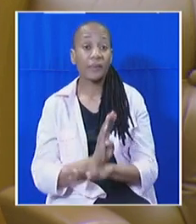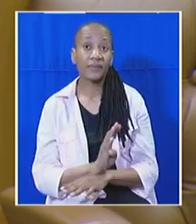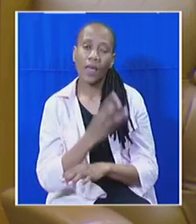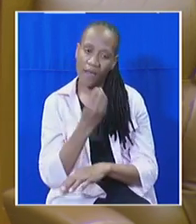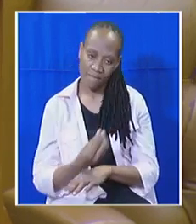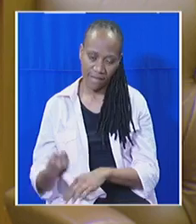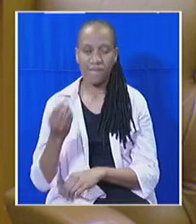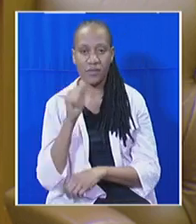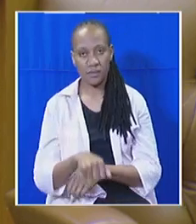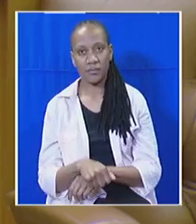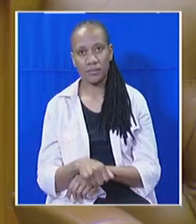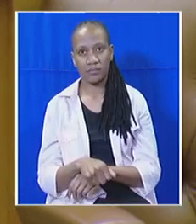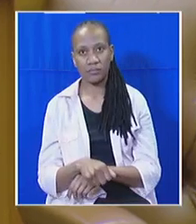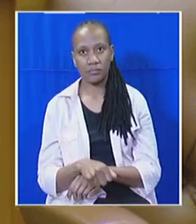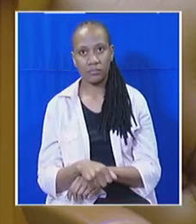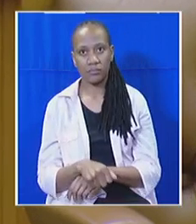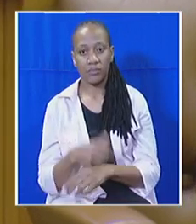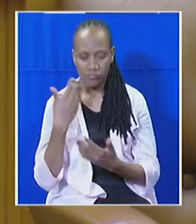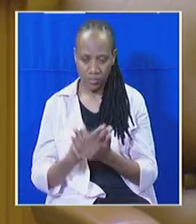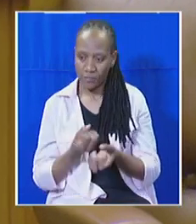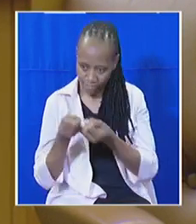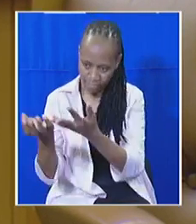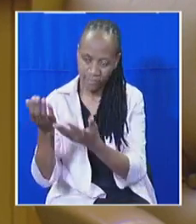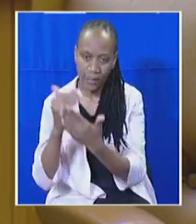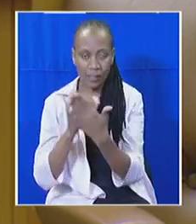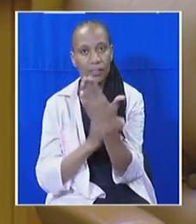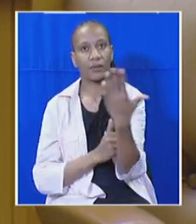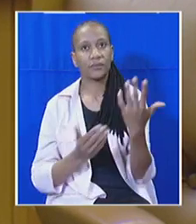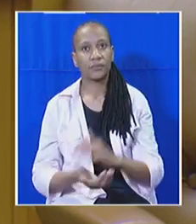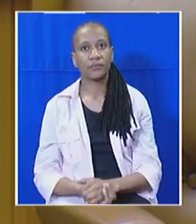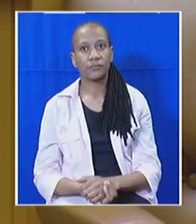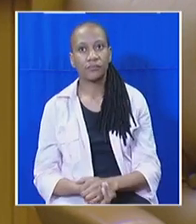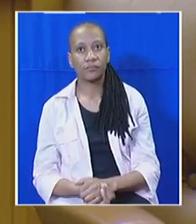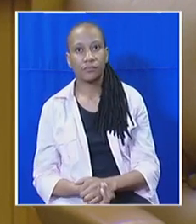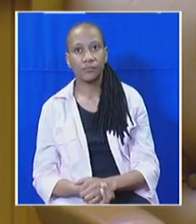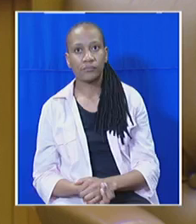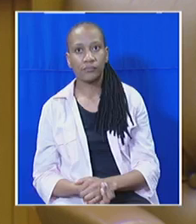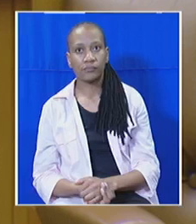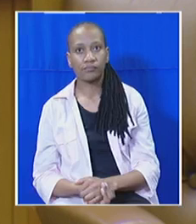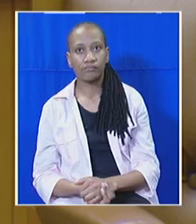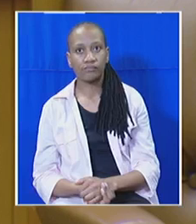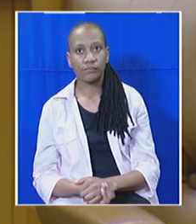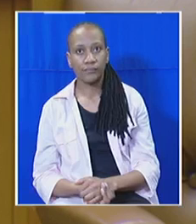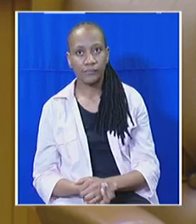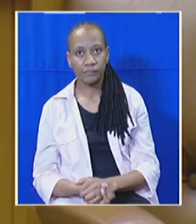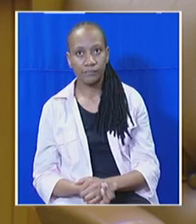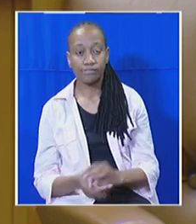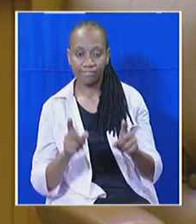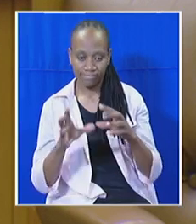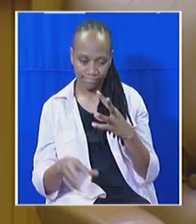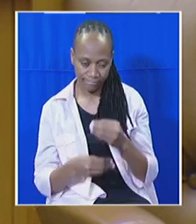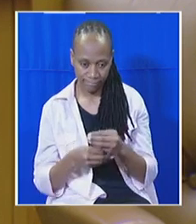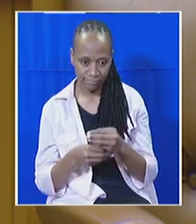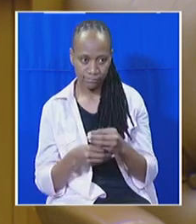defaulting contractors. We can furnish the member. If they contact us at the department, we will furnish with you, and also at